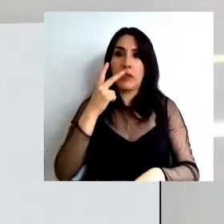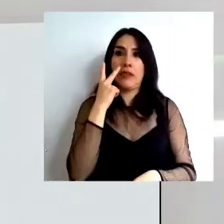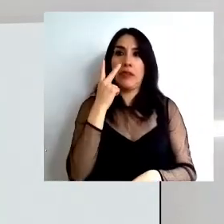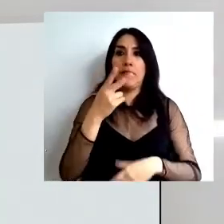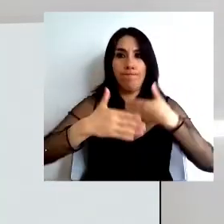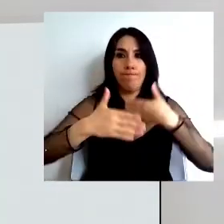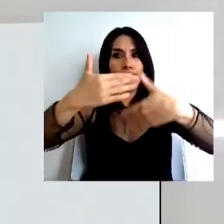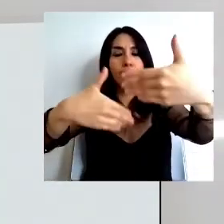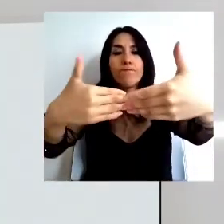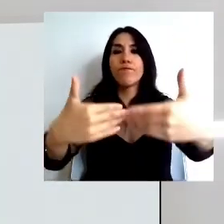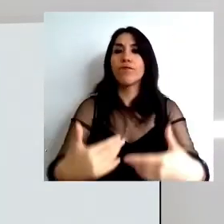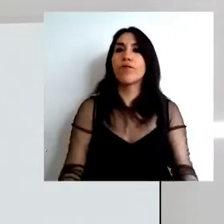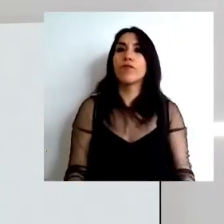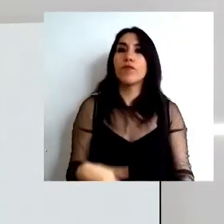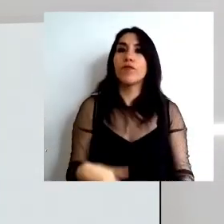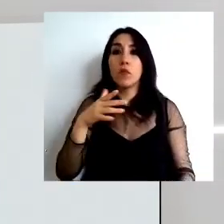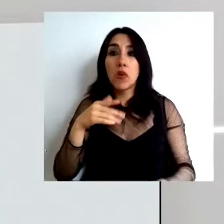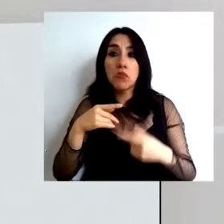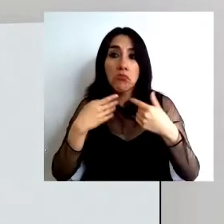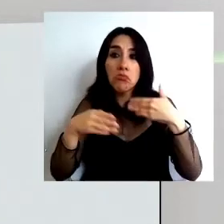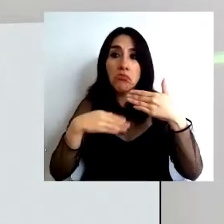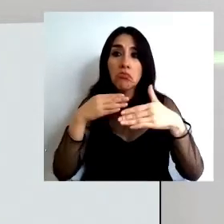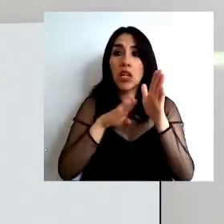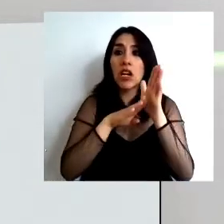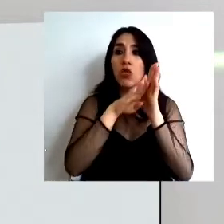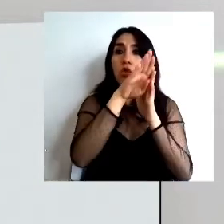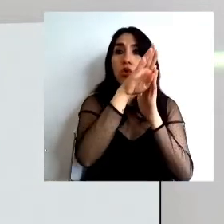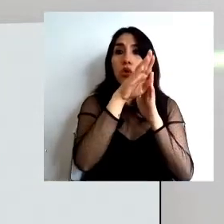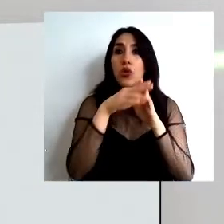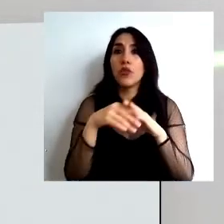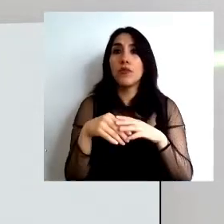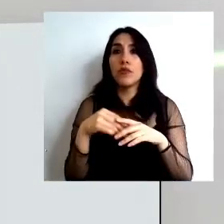our ideas with them and to make the network